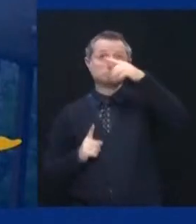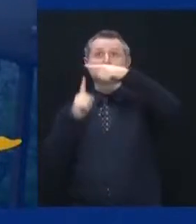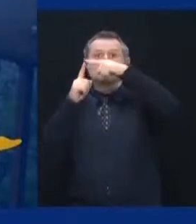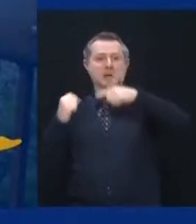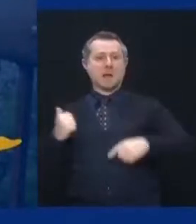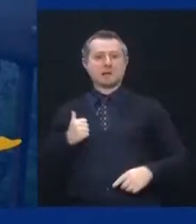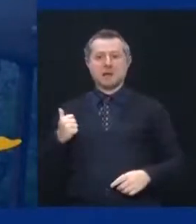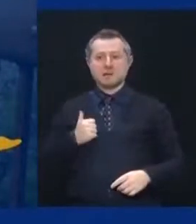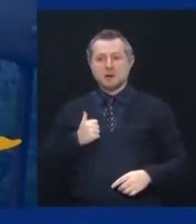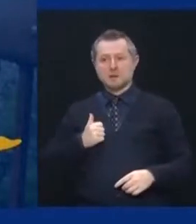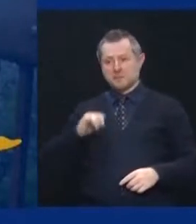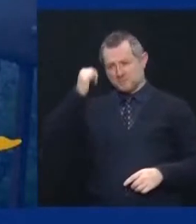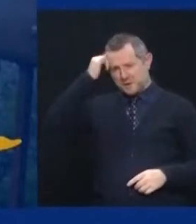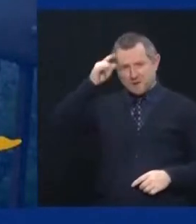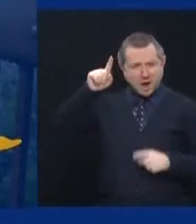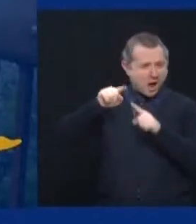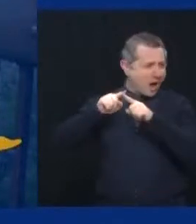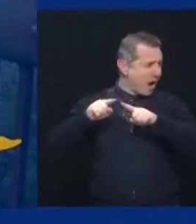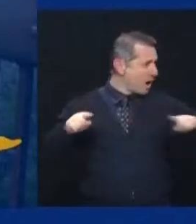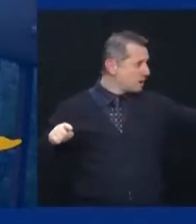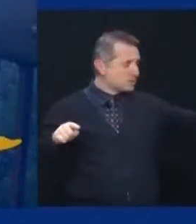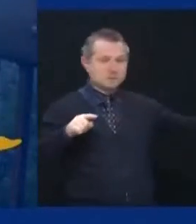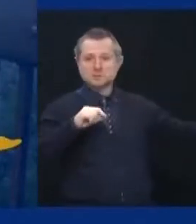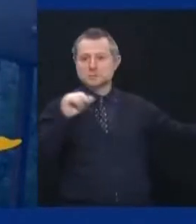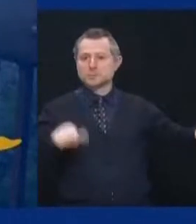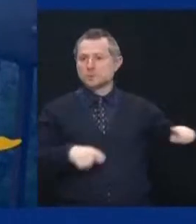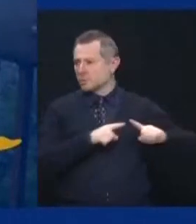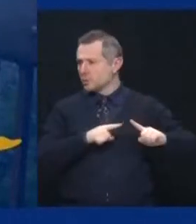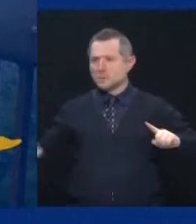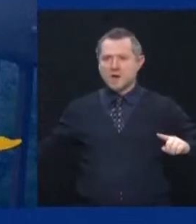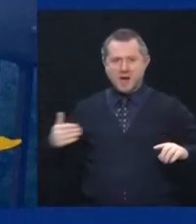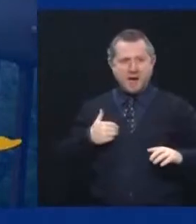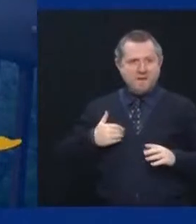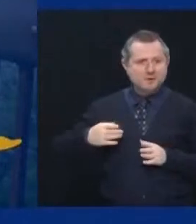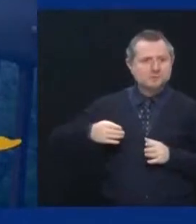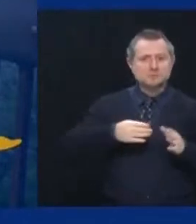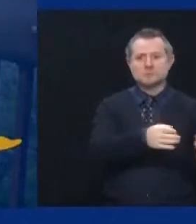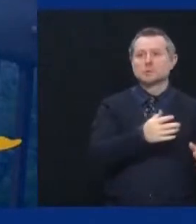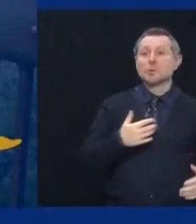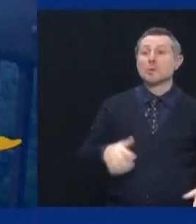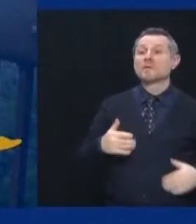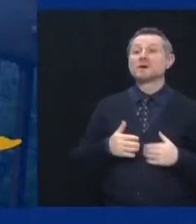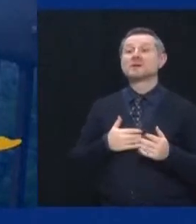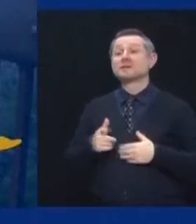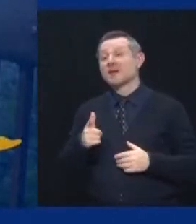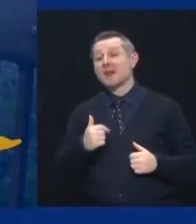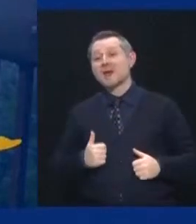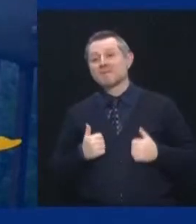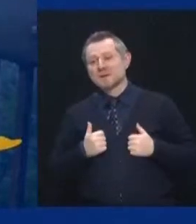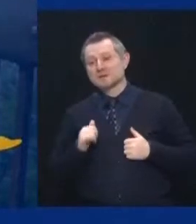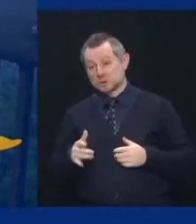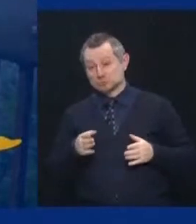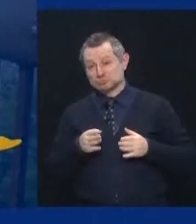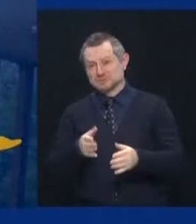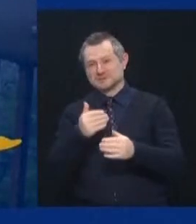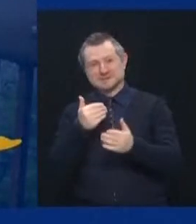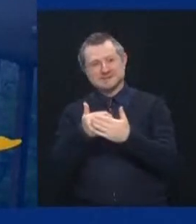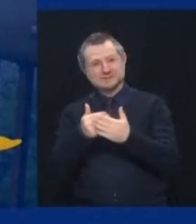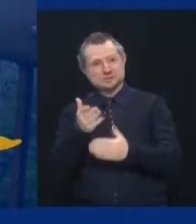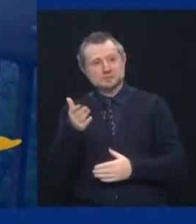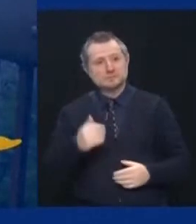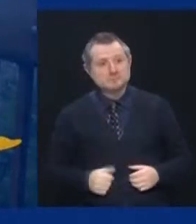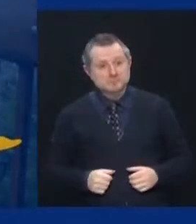Buffalo to Albany. So wherever you live in the state, it is near you. And